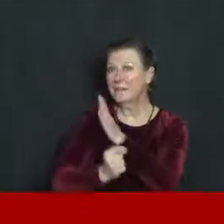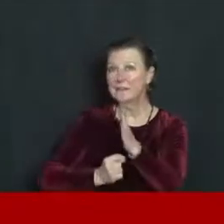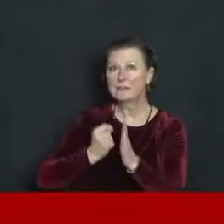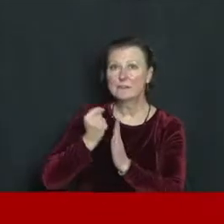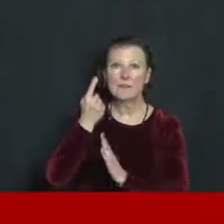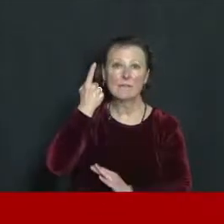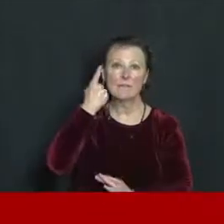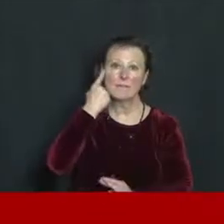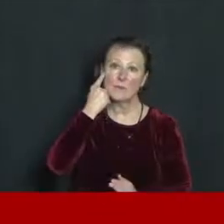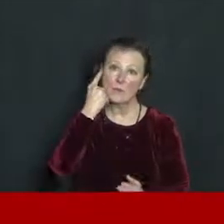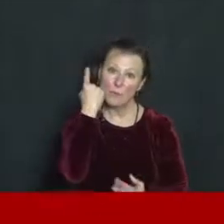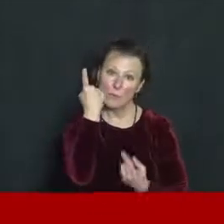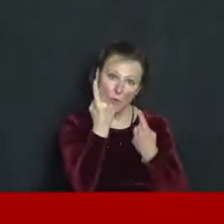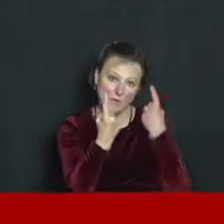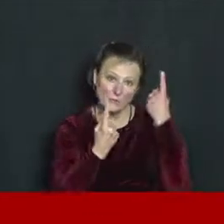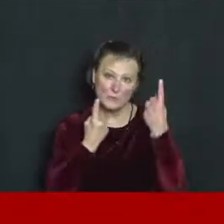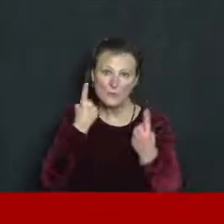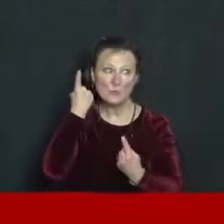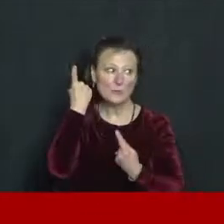a time for